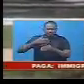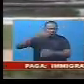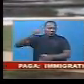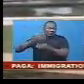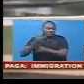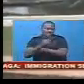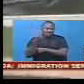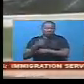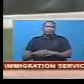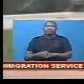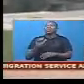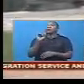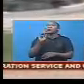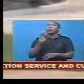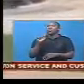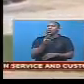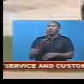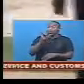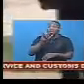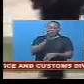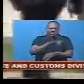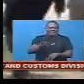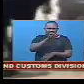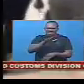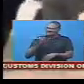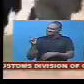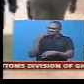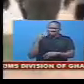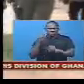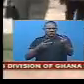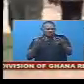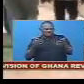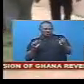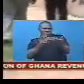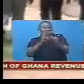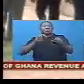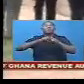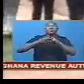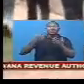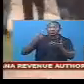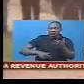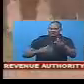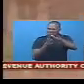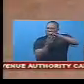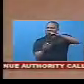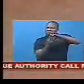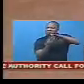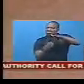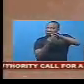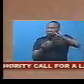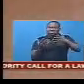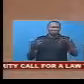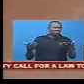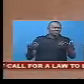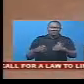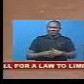day. At the Owabi headworks, he learned that the major problem facing water production is siltation. Instead